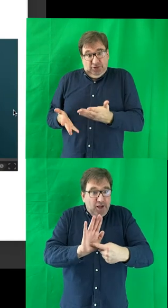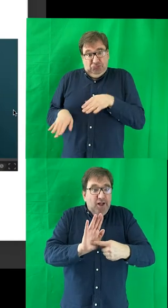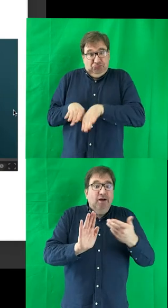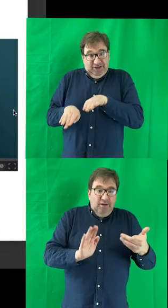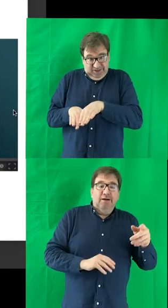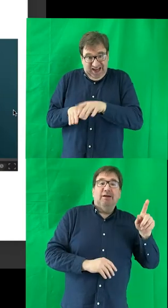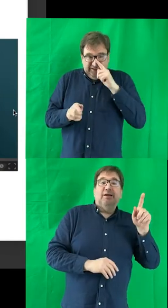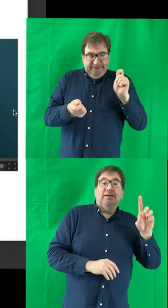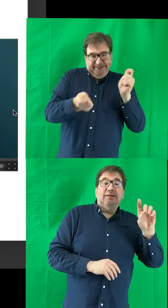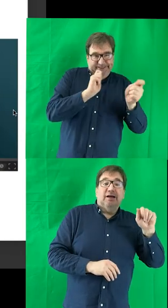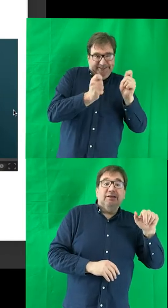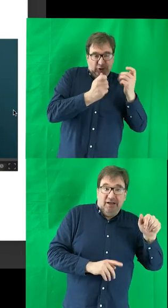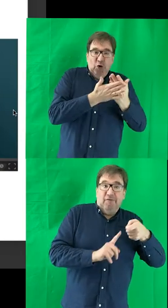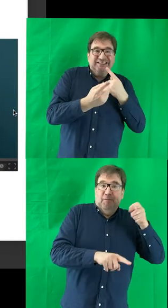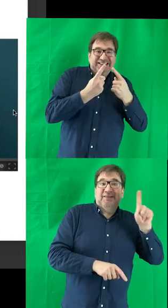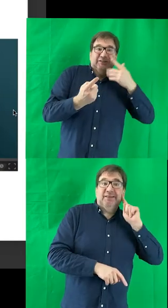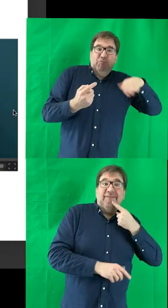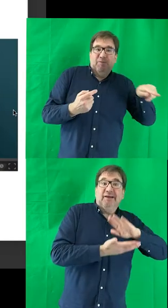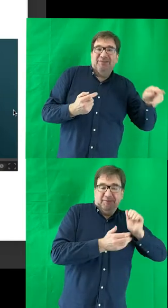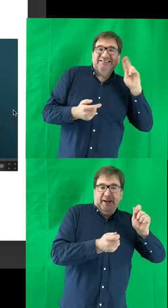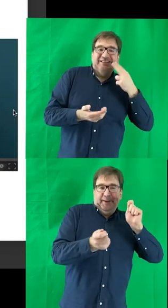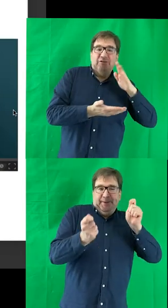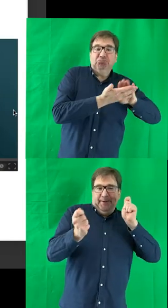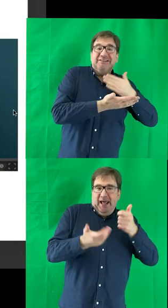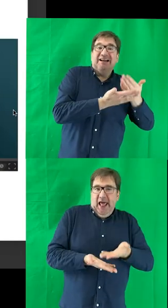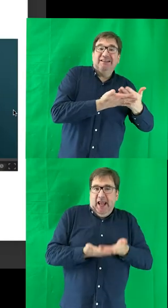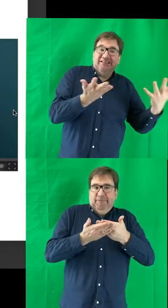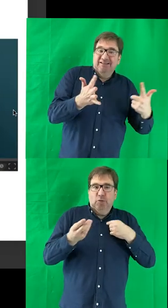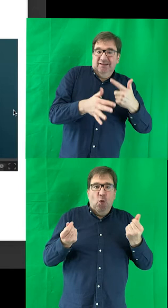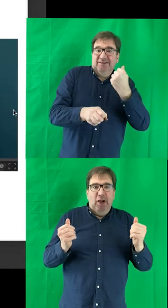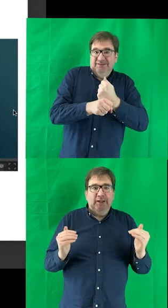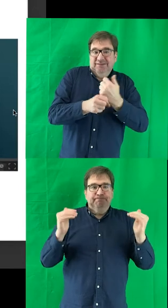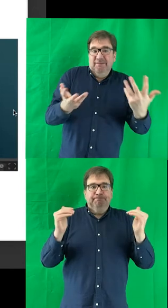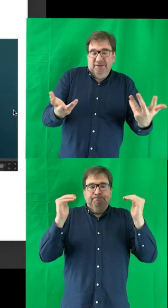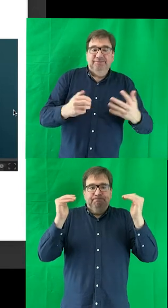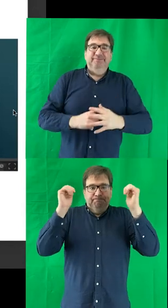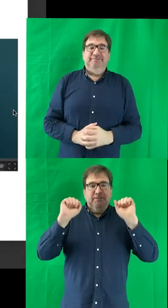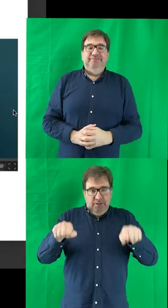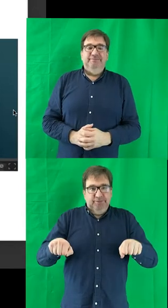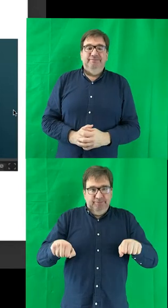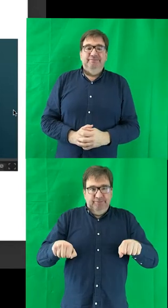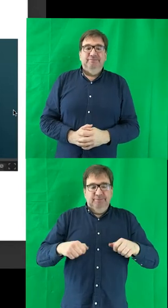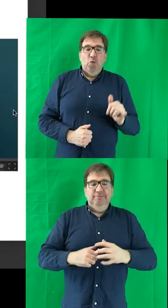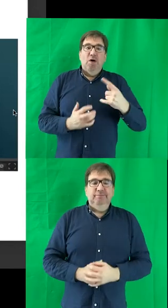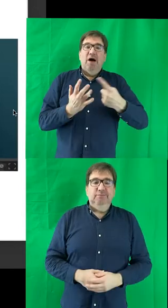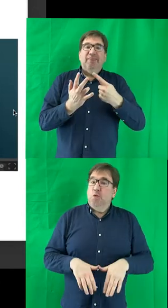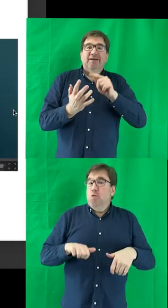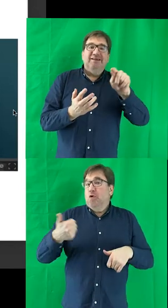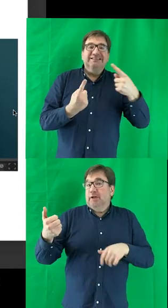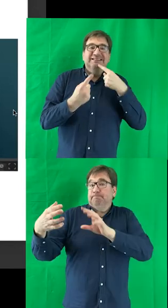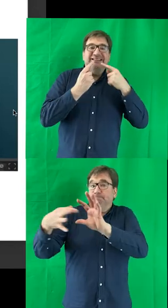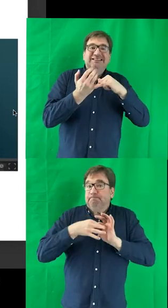and fine-tune it on data from deaf translators, for example, or apply